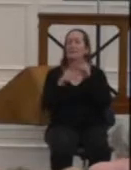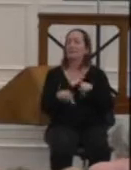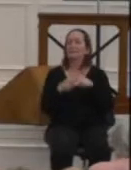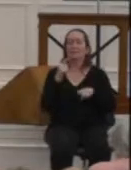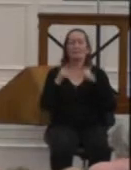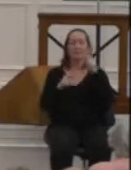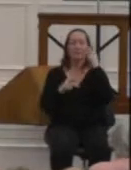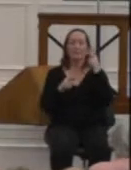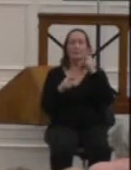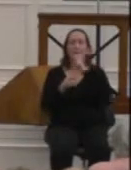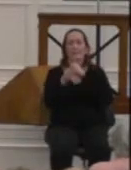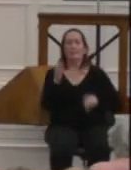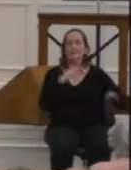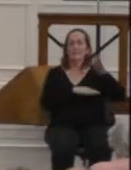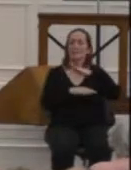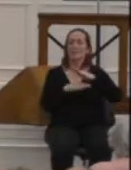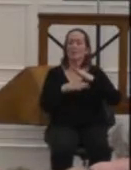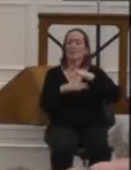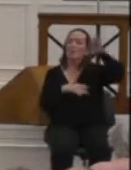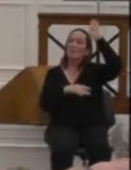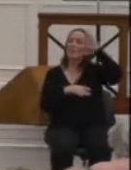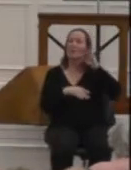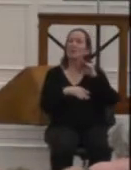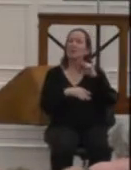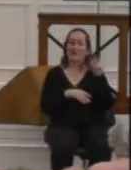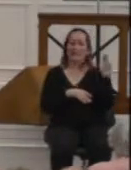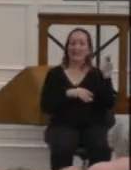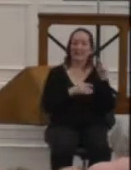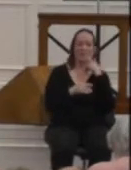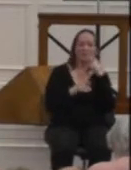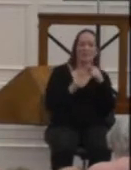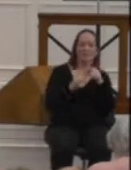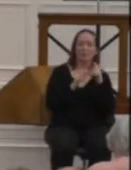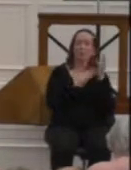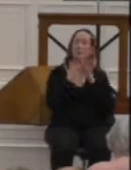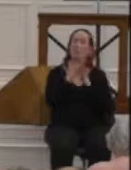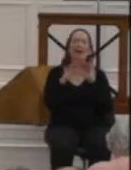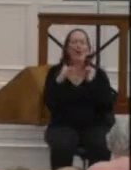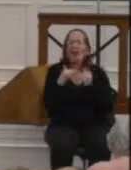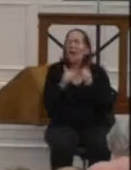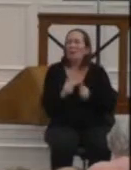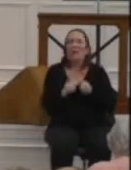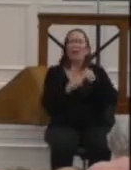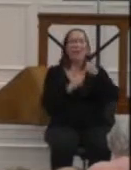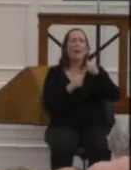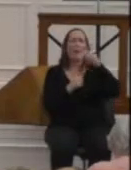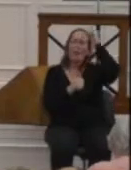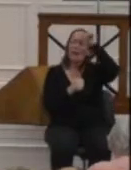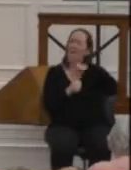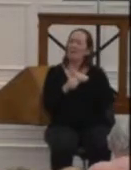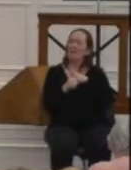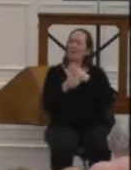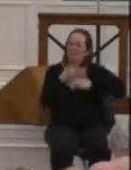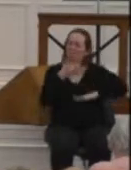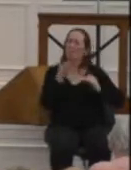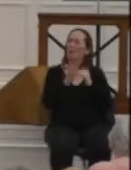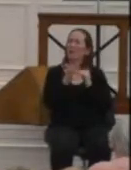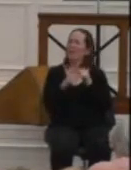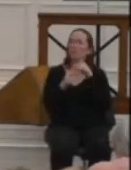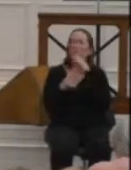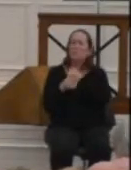Nicodemus said to him, "How can a man be born again when he is old? He cannot enter a second time into his mother's womb and be born,